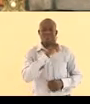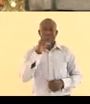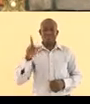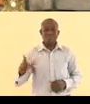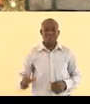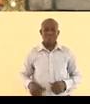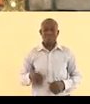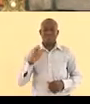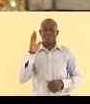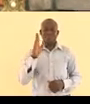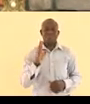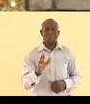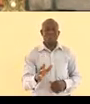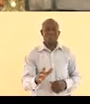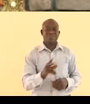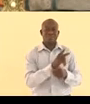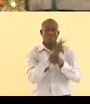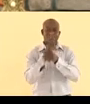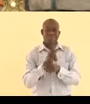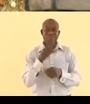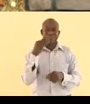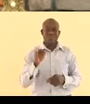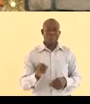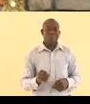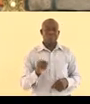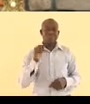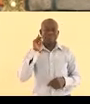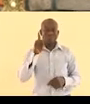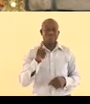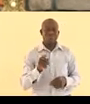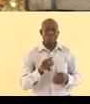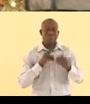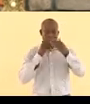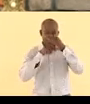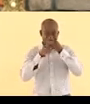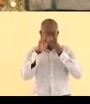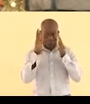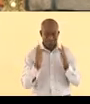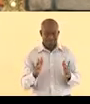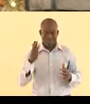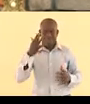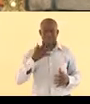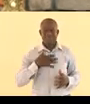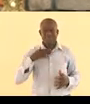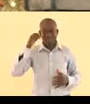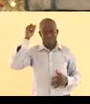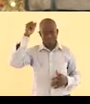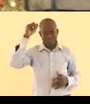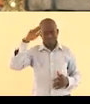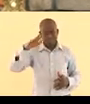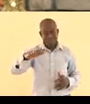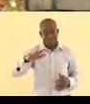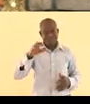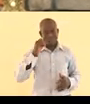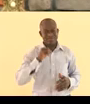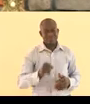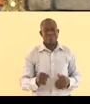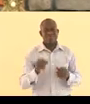The Lord will take care of his prophet. He says, my grace is sufficient for you.